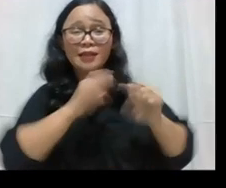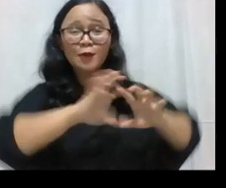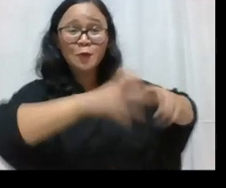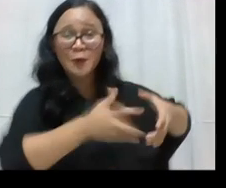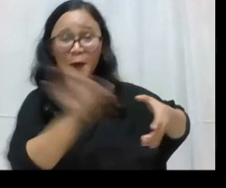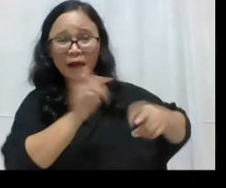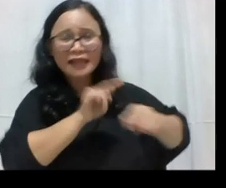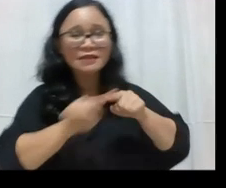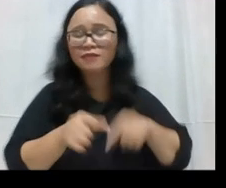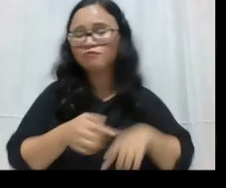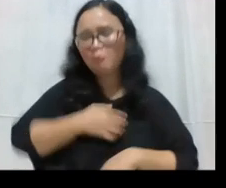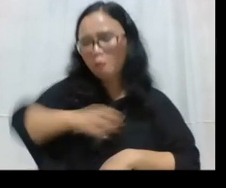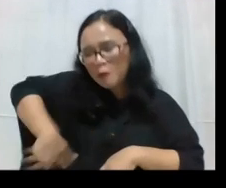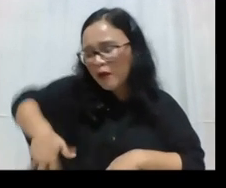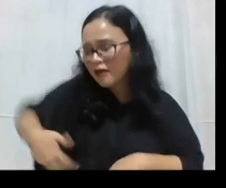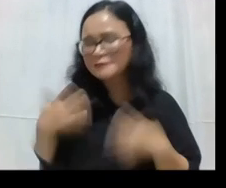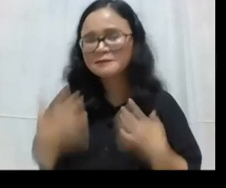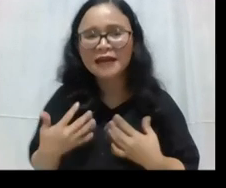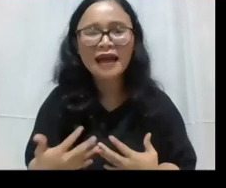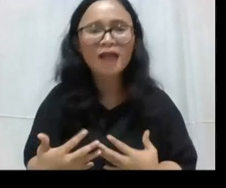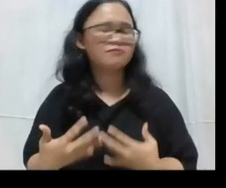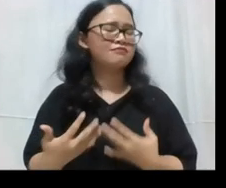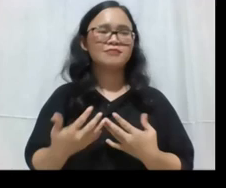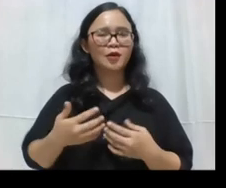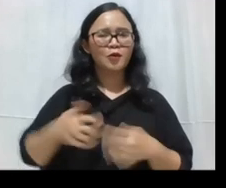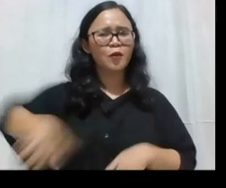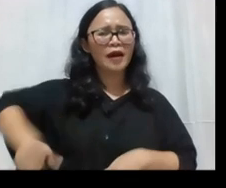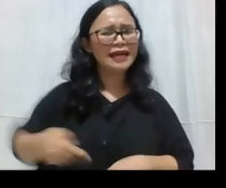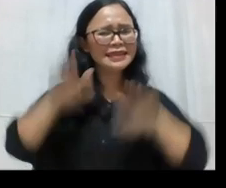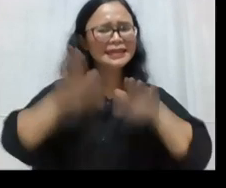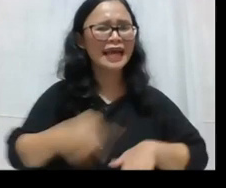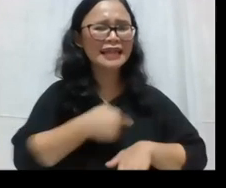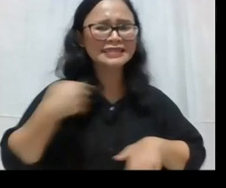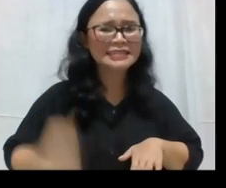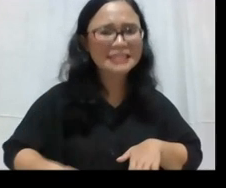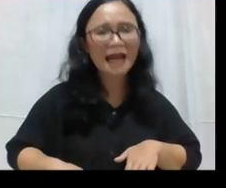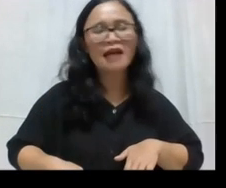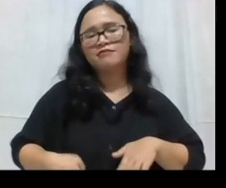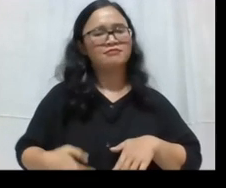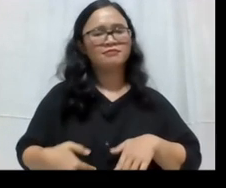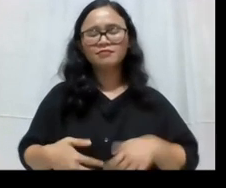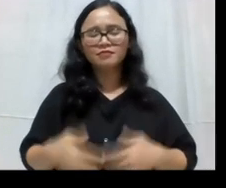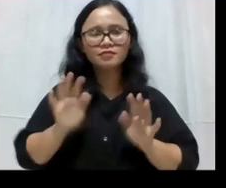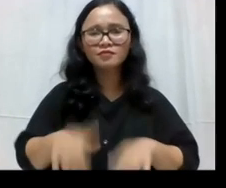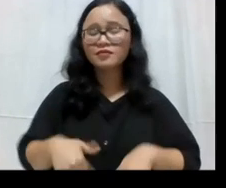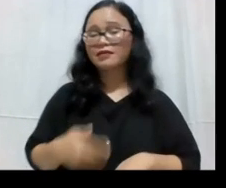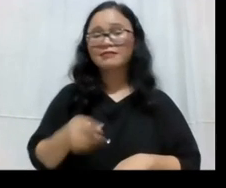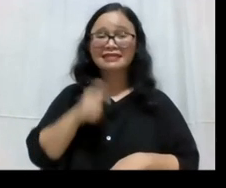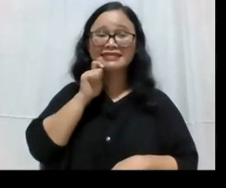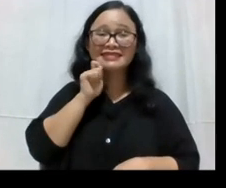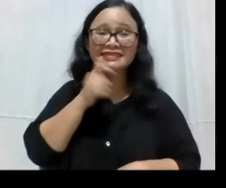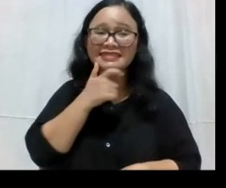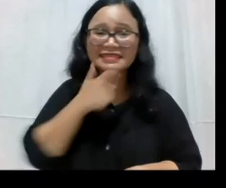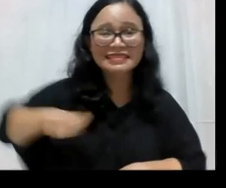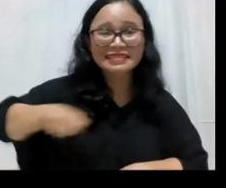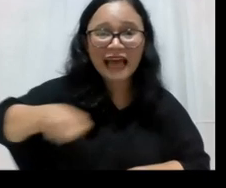care about my family in China. I worry about them. My grandfather had just passed away. I wasn't able to go